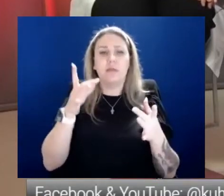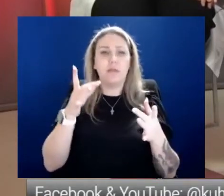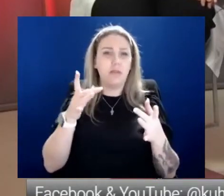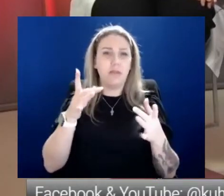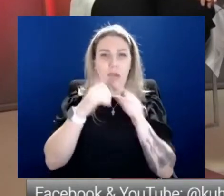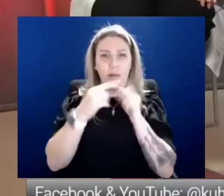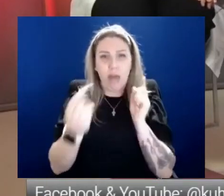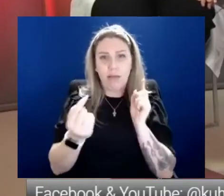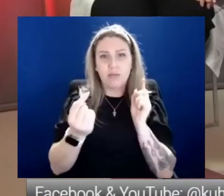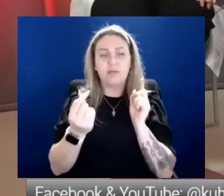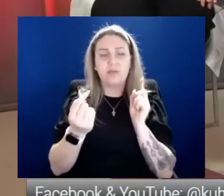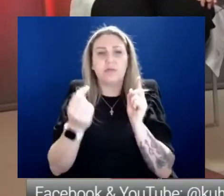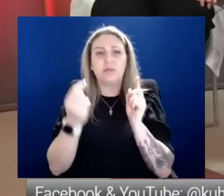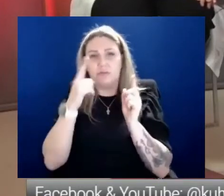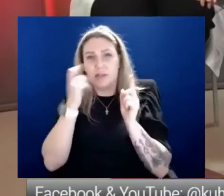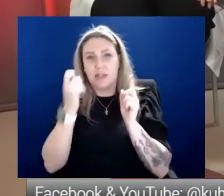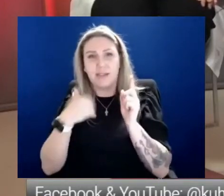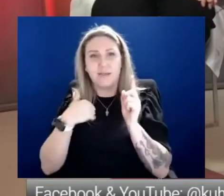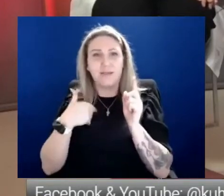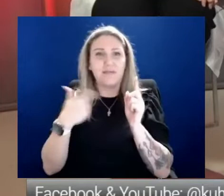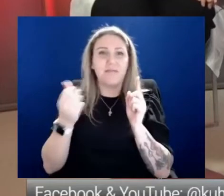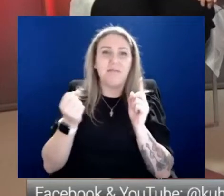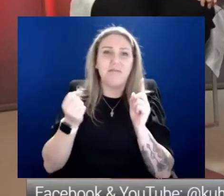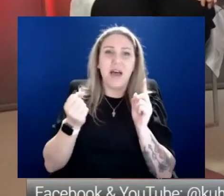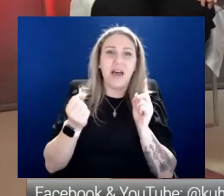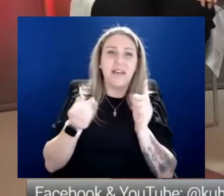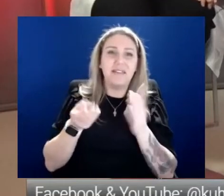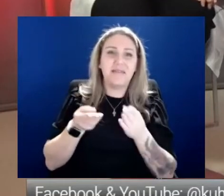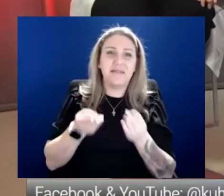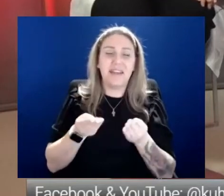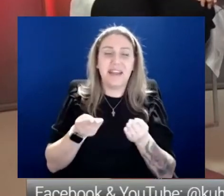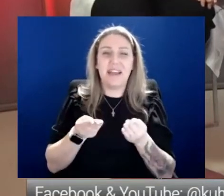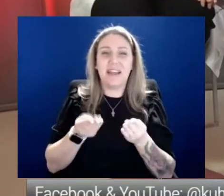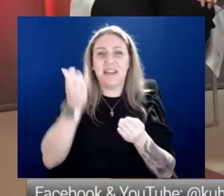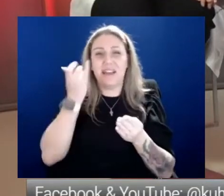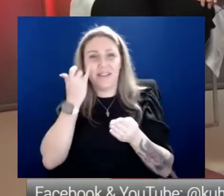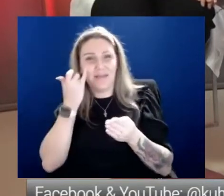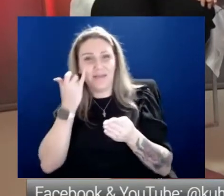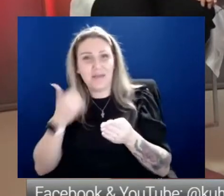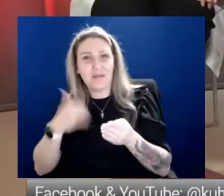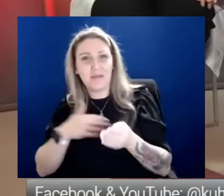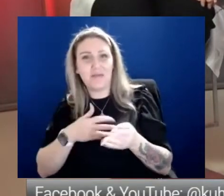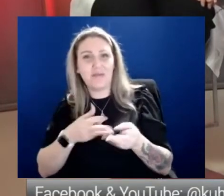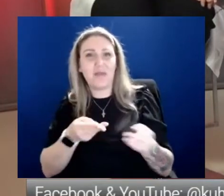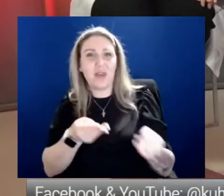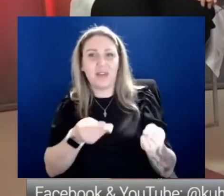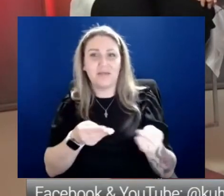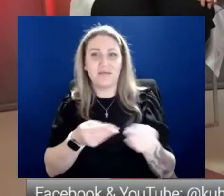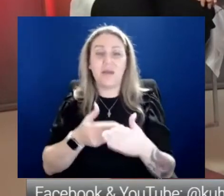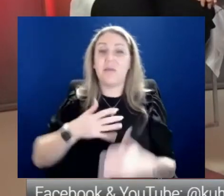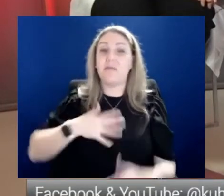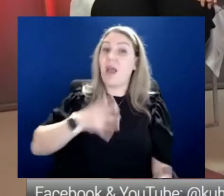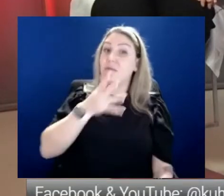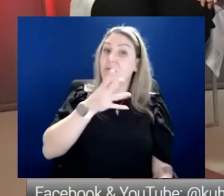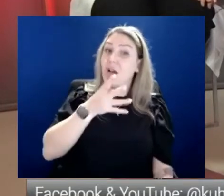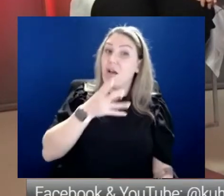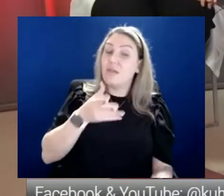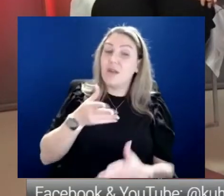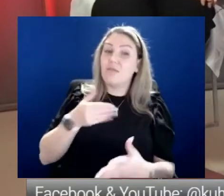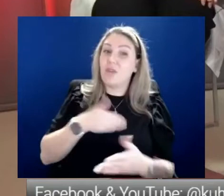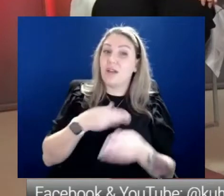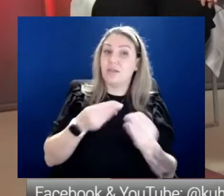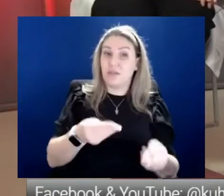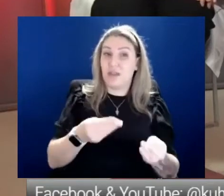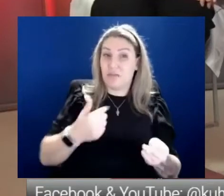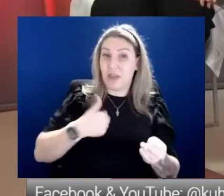was bottle fed? I heard you have less allergies if you're breastfed. Dan, I can say this to Dan. Dan, my mom breastfed me. I have the worst allergies on the